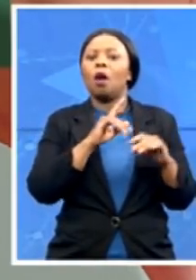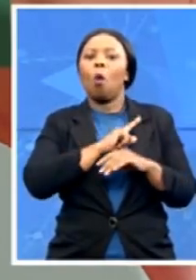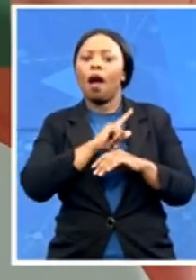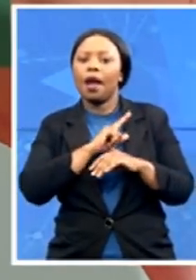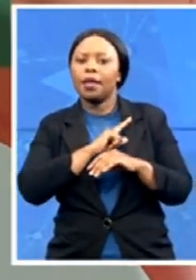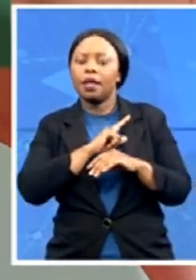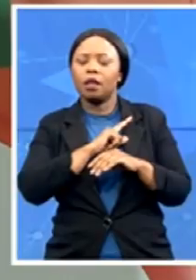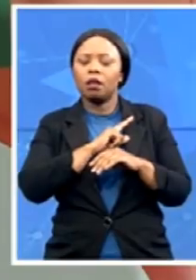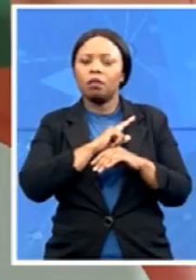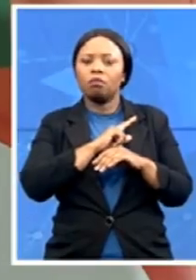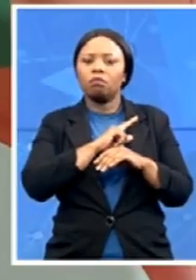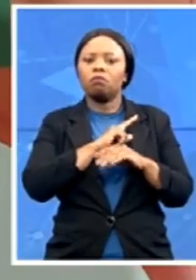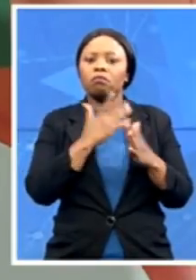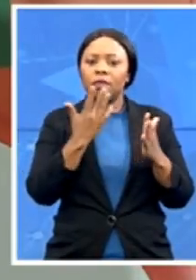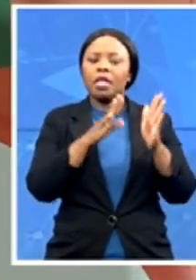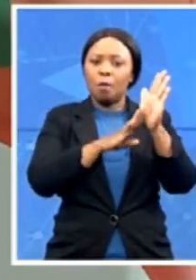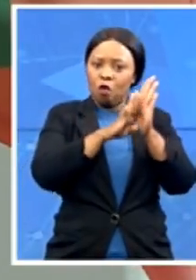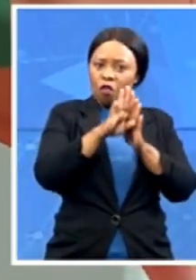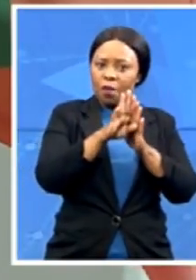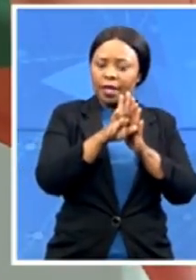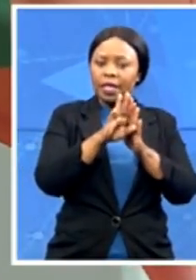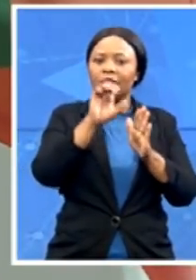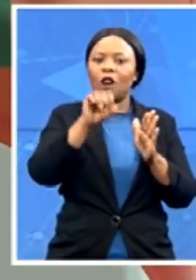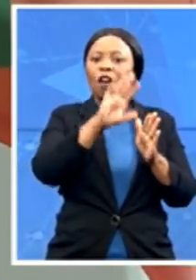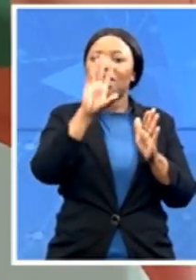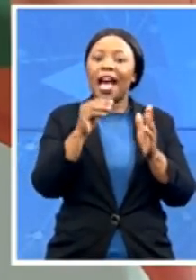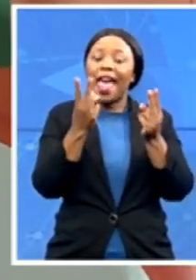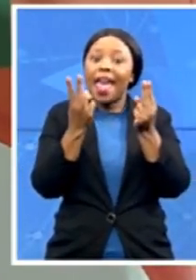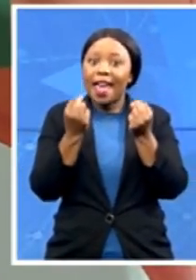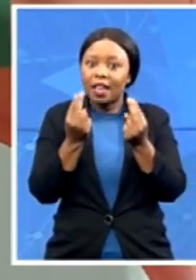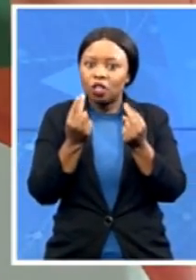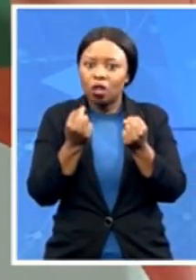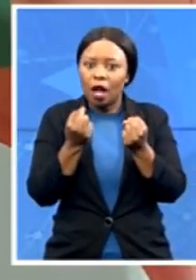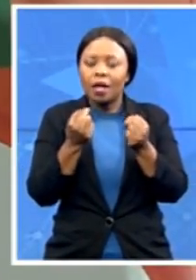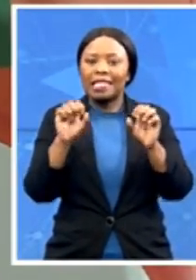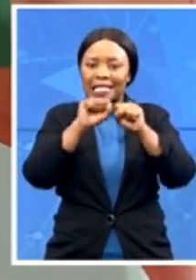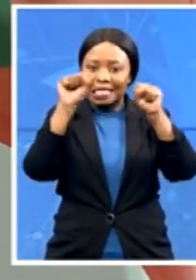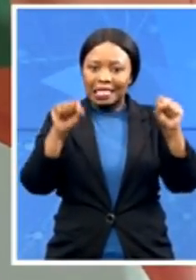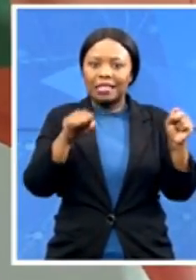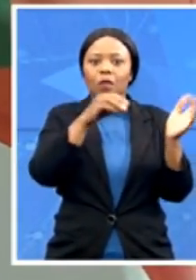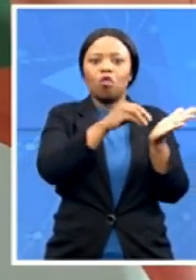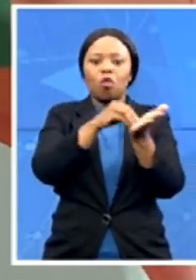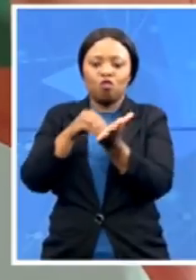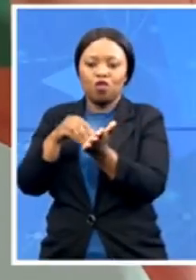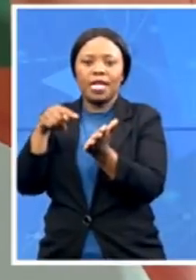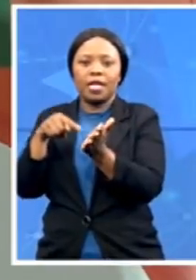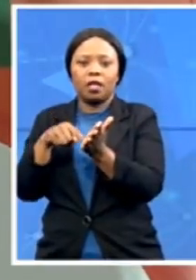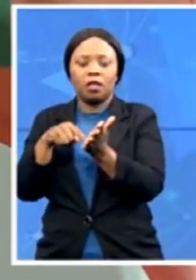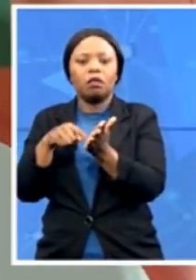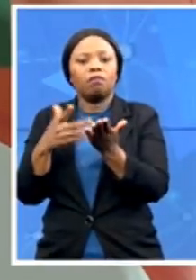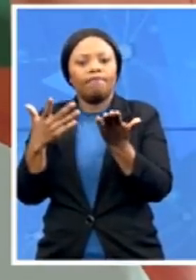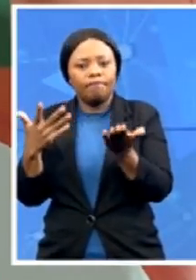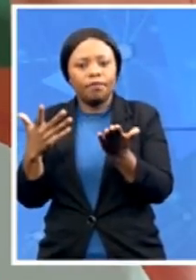Africa we ushered in a system that compensated those leaders in